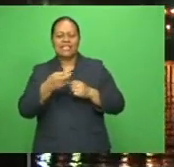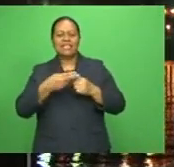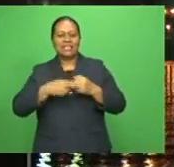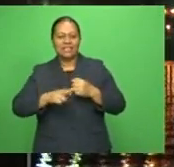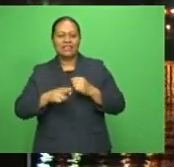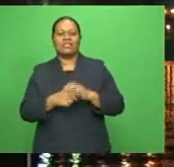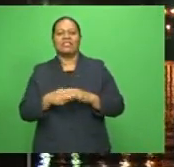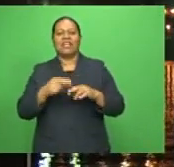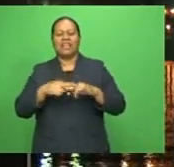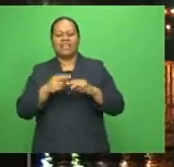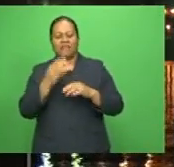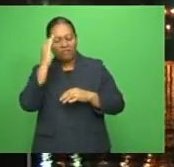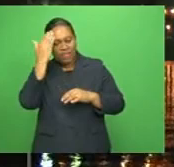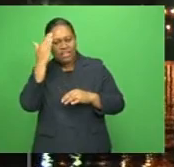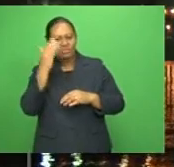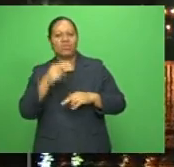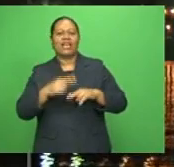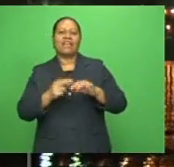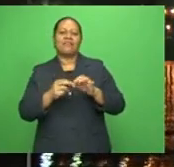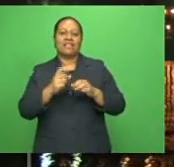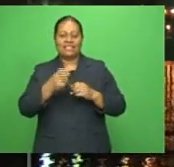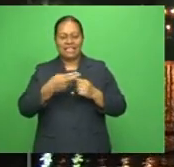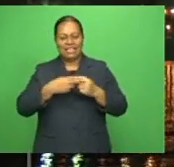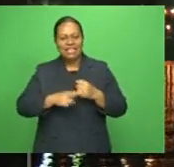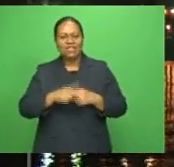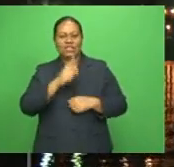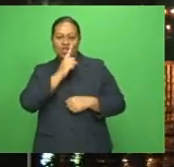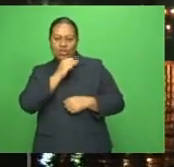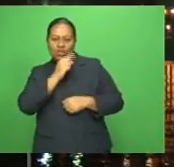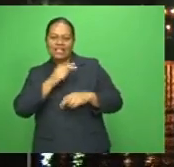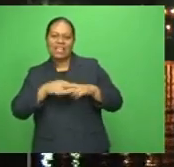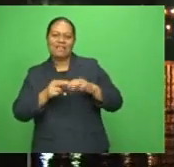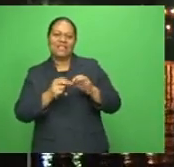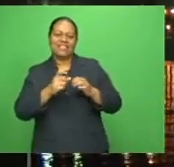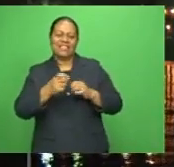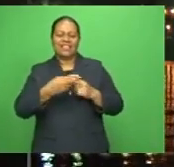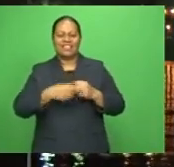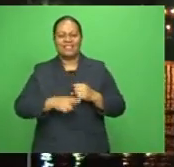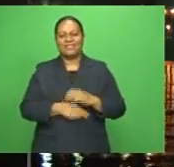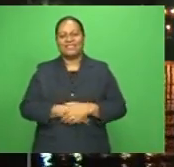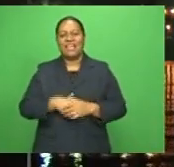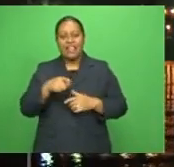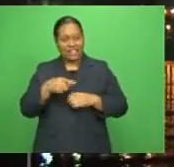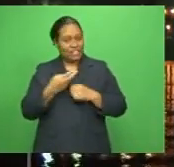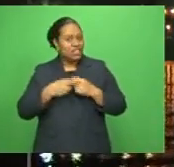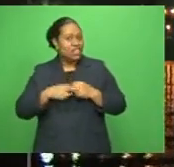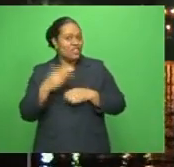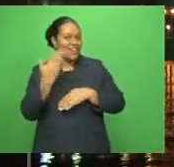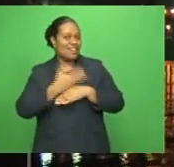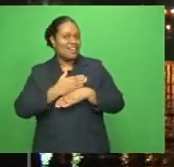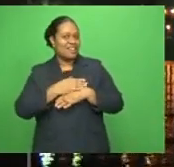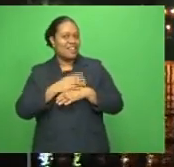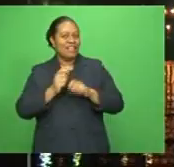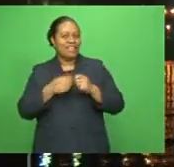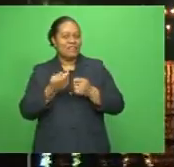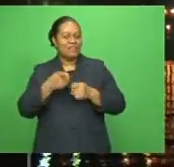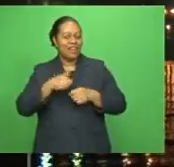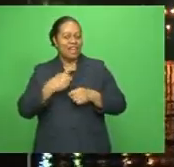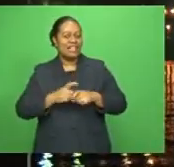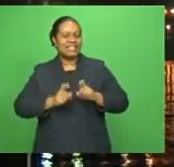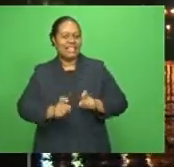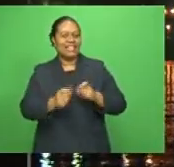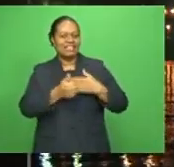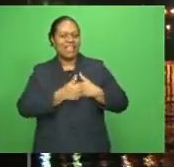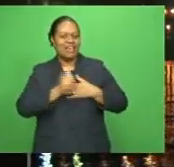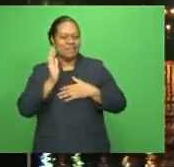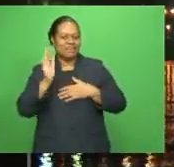fbcnews@fbc.com.fj, via Facebook page FBC News, and our Twitter page at FBC_news. That's your news for tonight. From the team and I, stay safe.